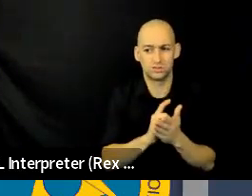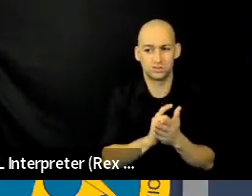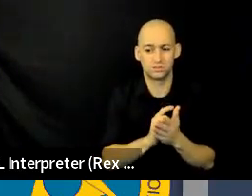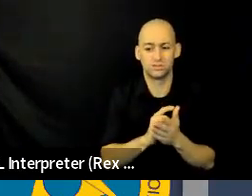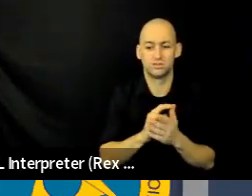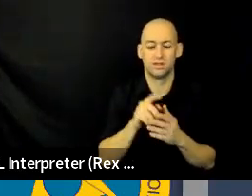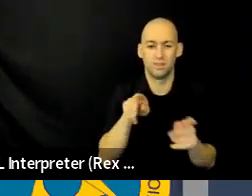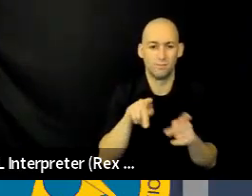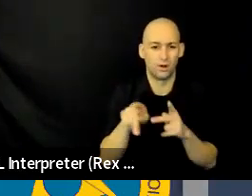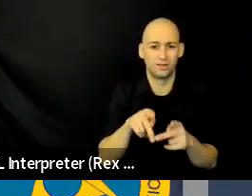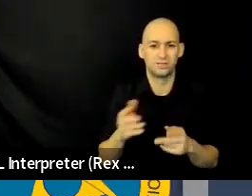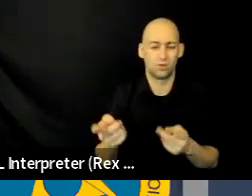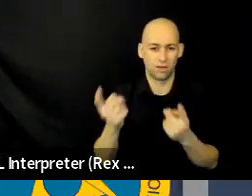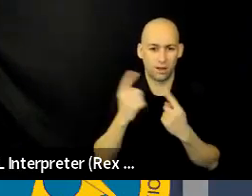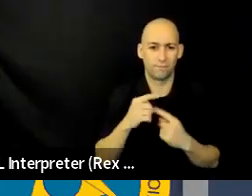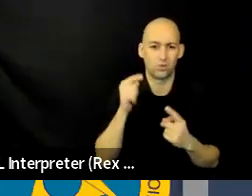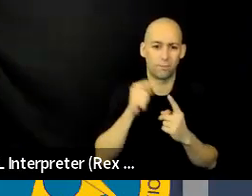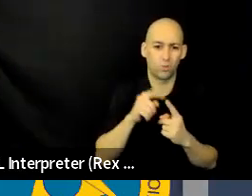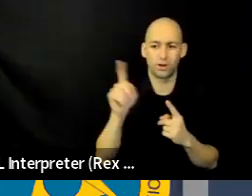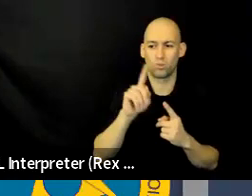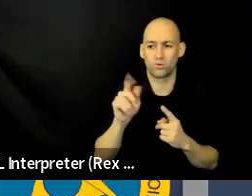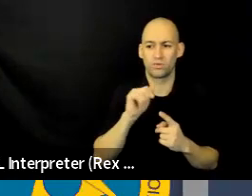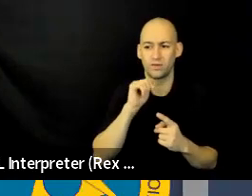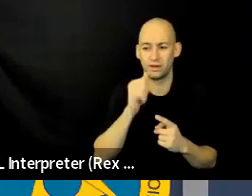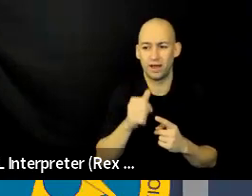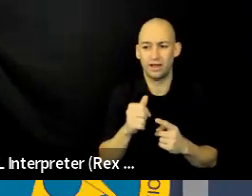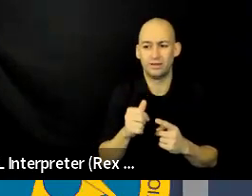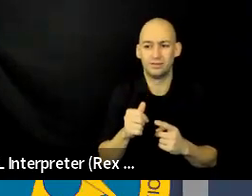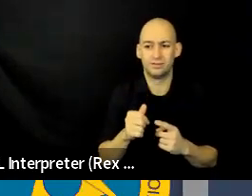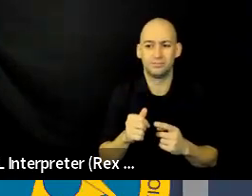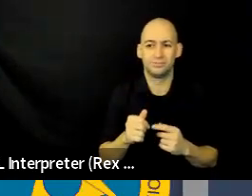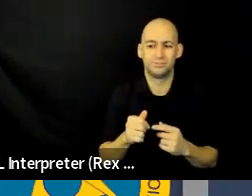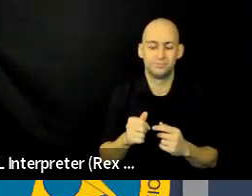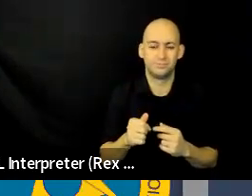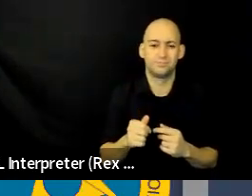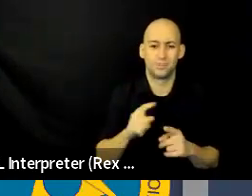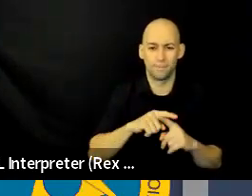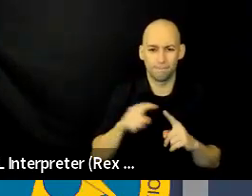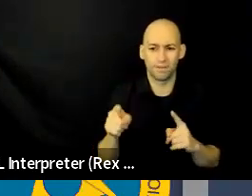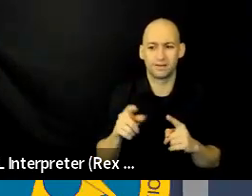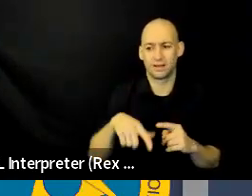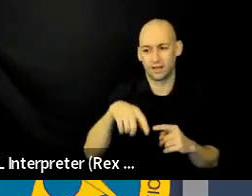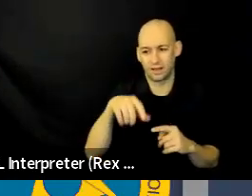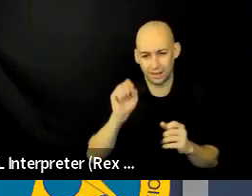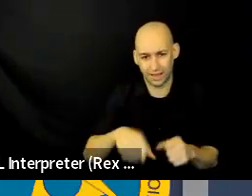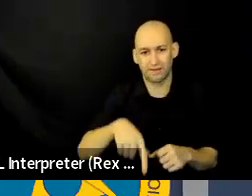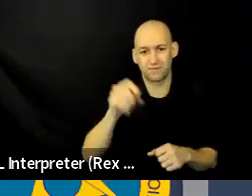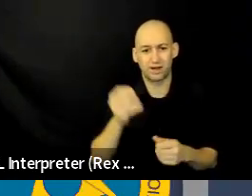will have come to a point where perhaps they're not all thrilled, but can find